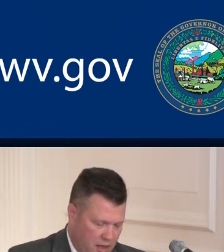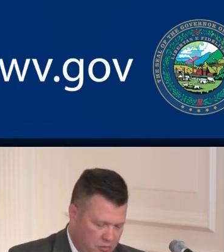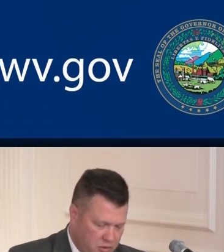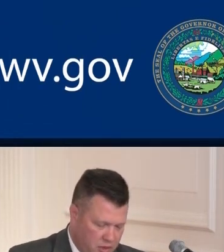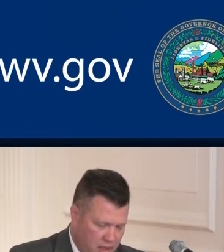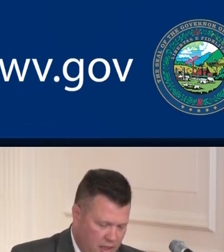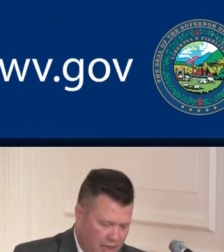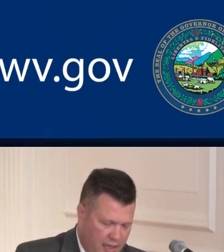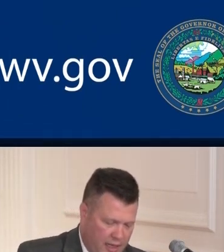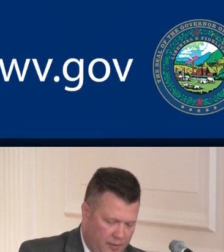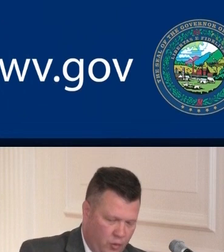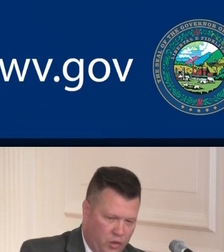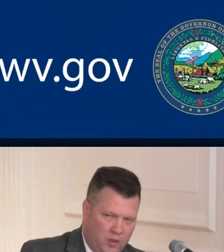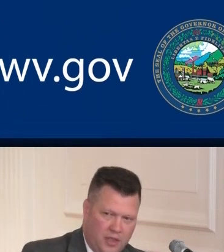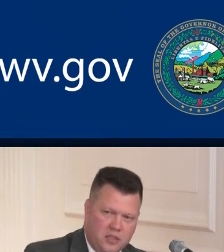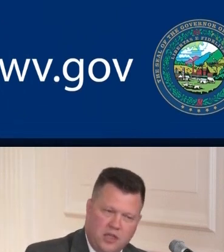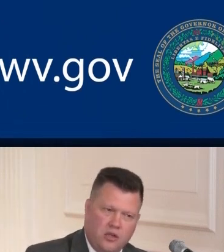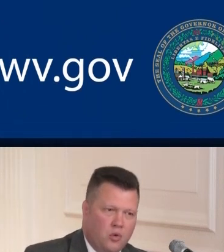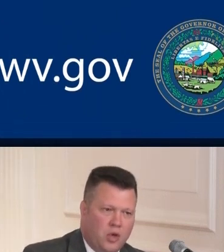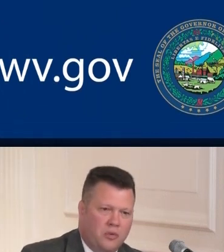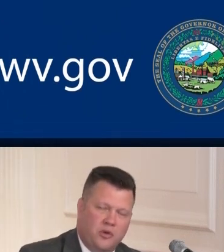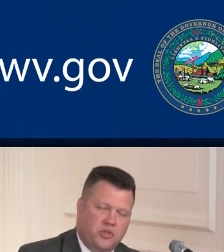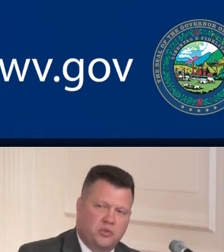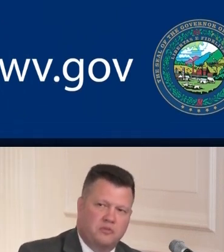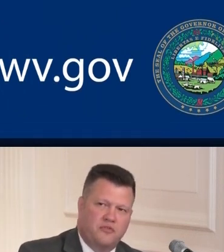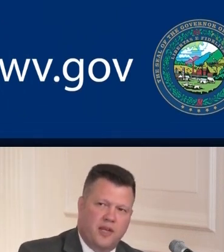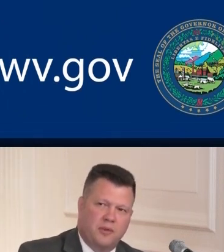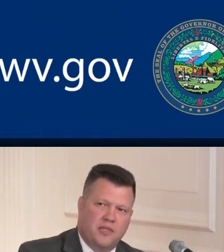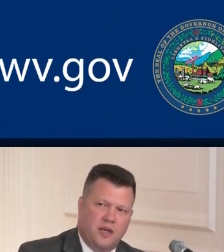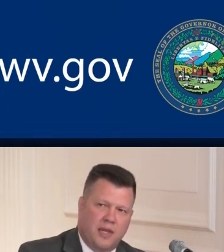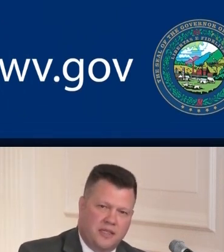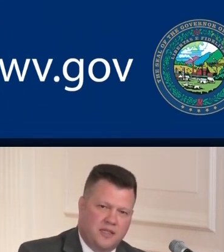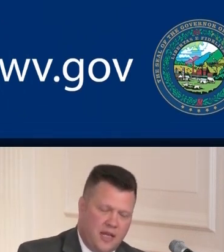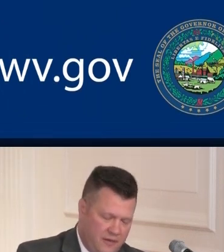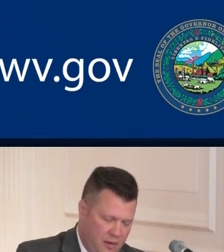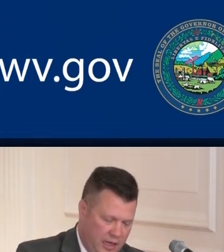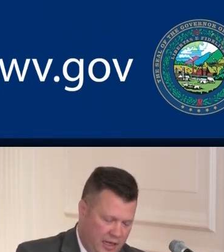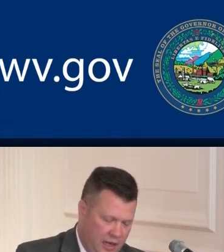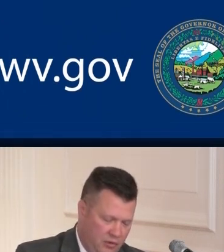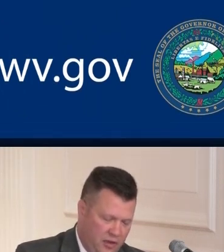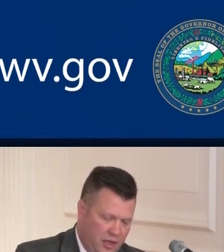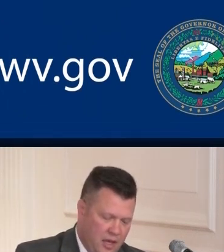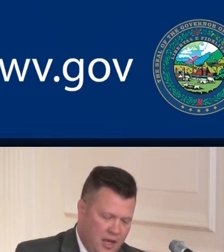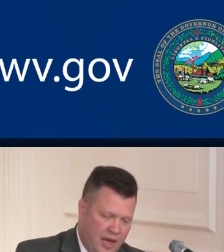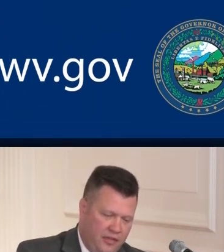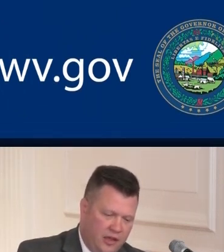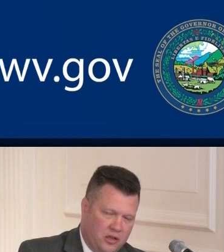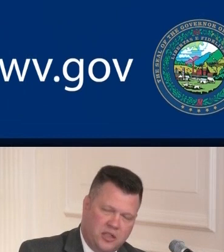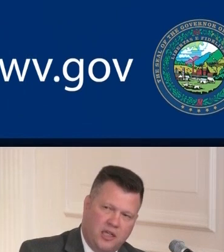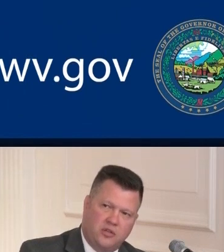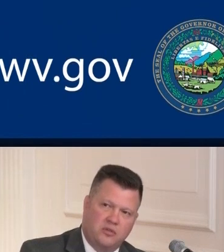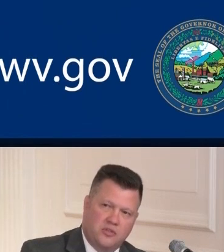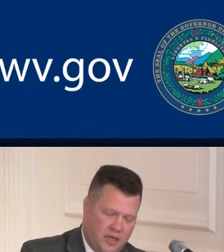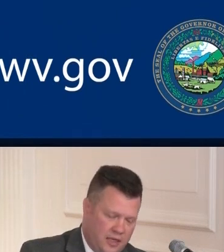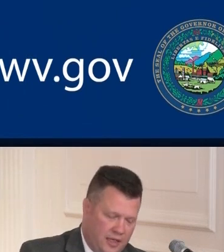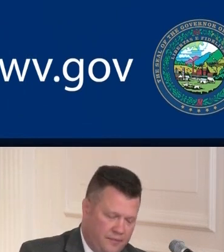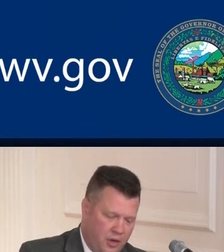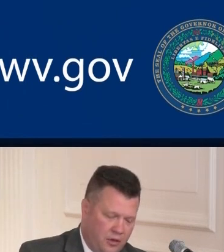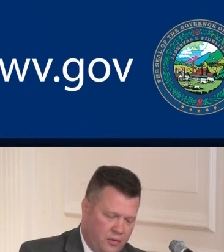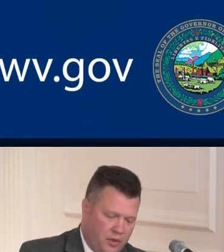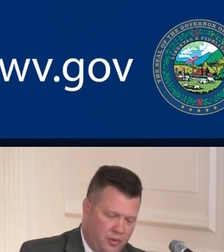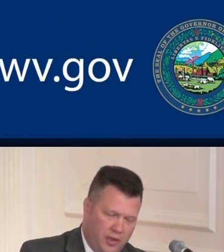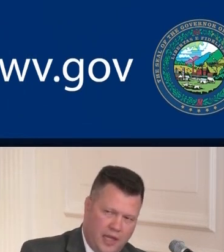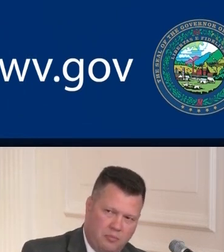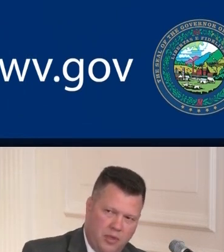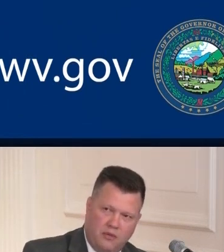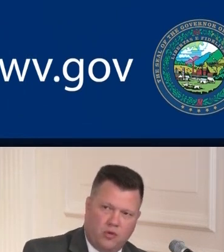to the numbers. We're going to continue working with our children and families, how to make it safe, how to make it healthy. I think our teachers are